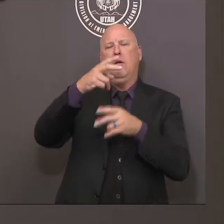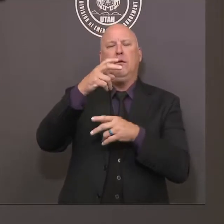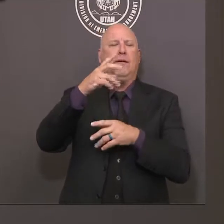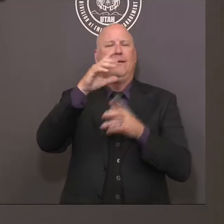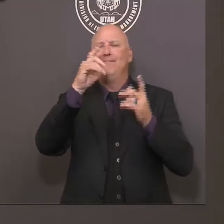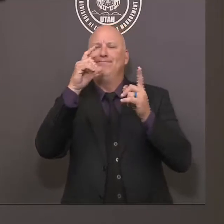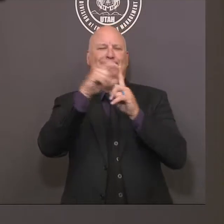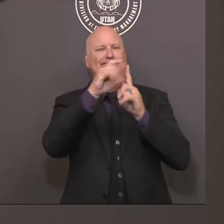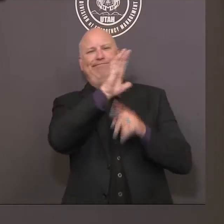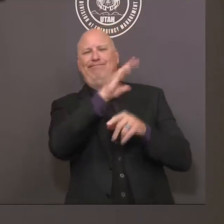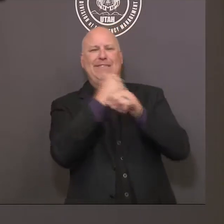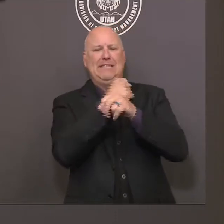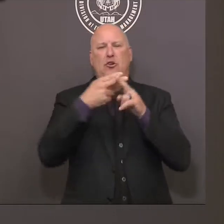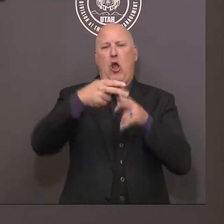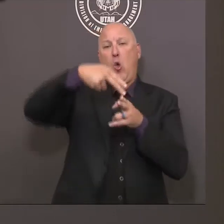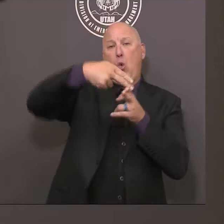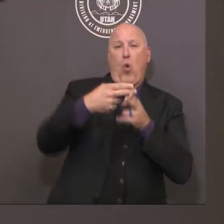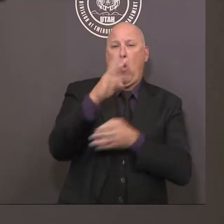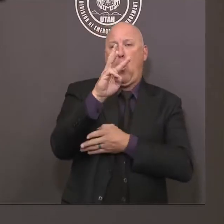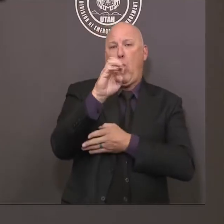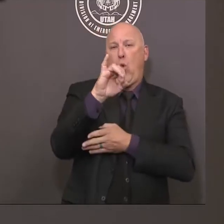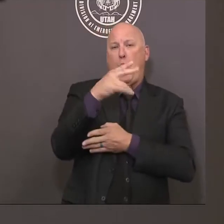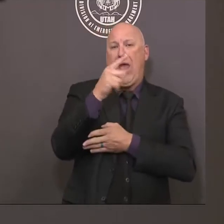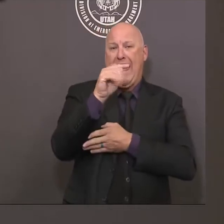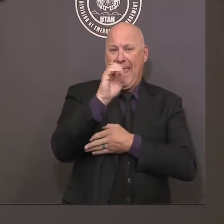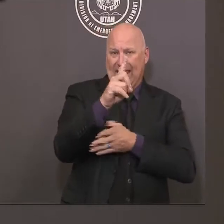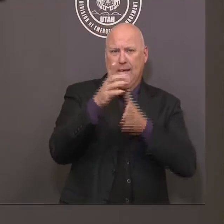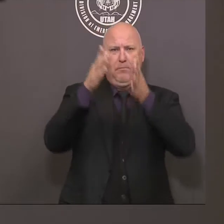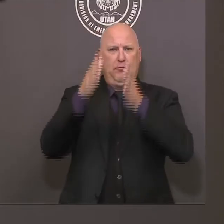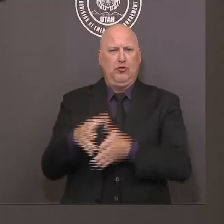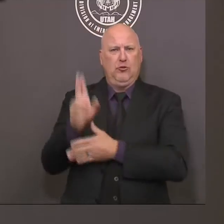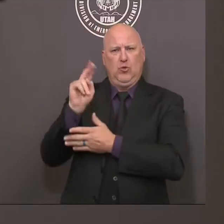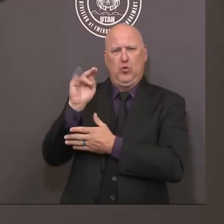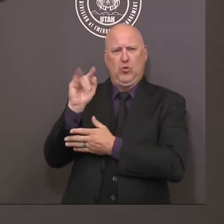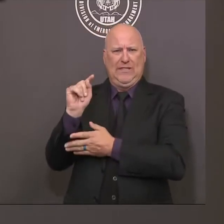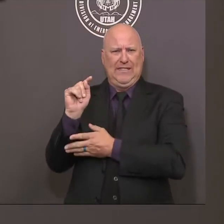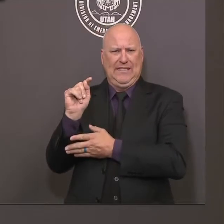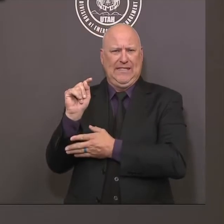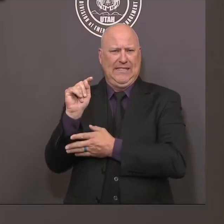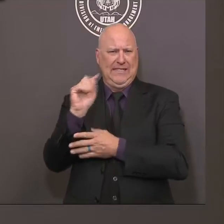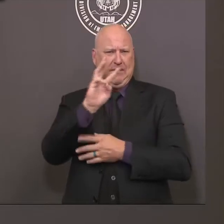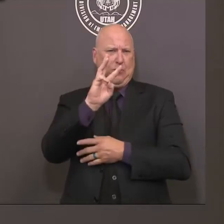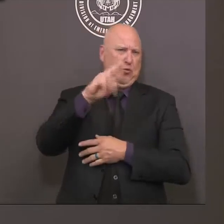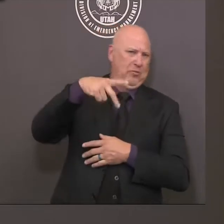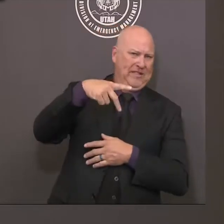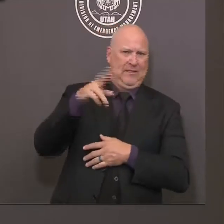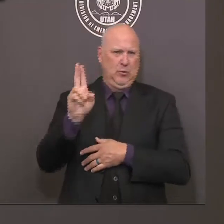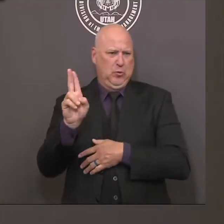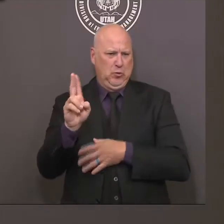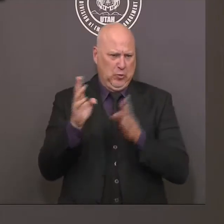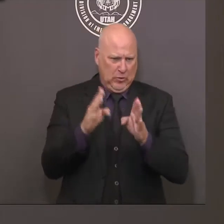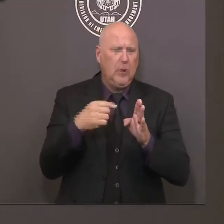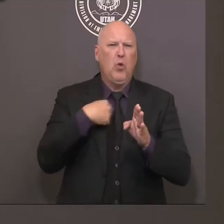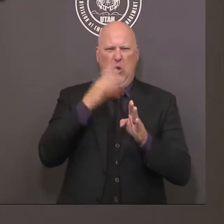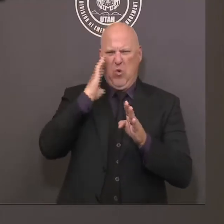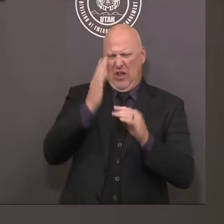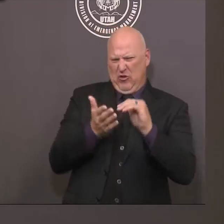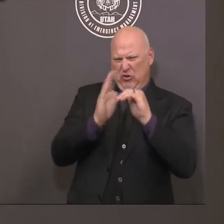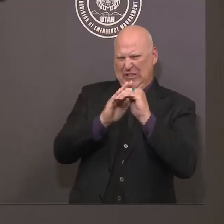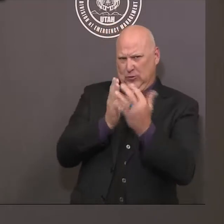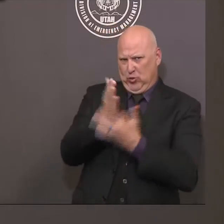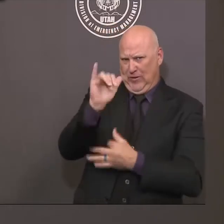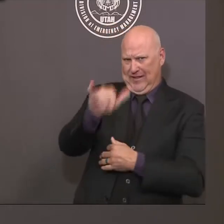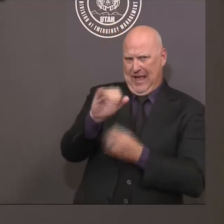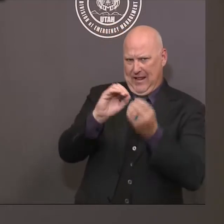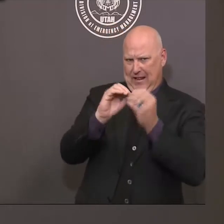1.8%. So those increases, I think, are great things because we live in Utah and we managed our affairs well. Other budgets may be